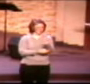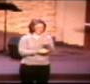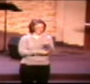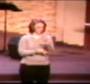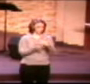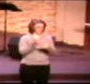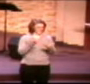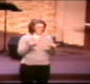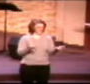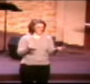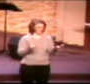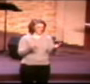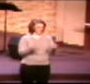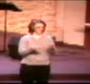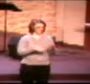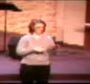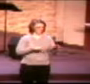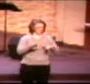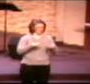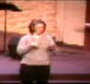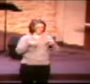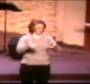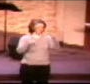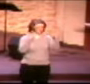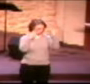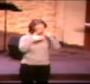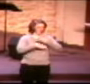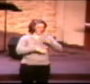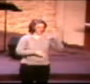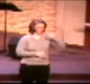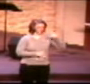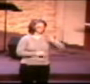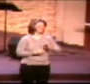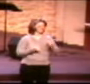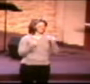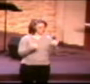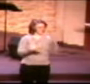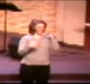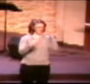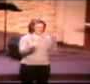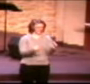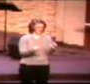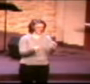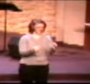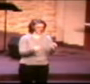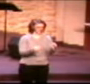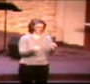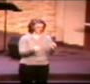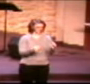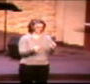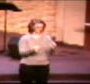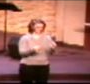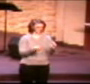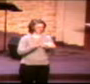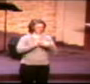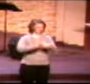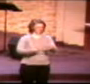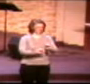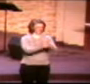ways have walked roads of darkness but have now decided to bear the light of